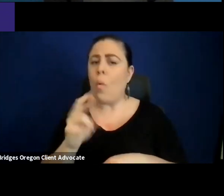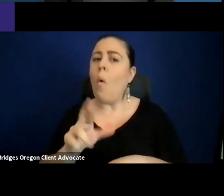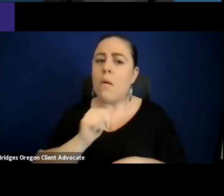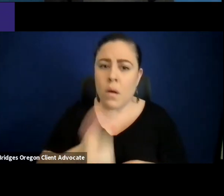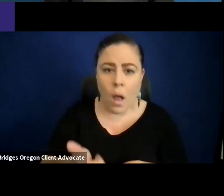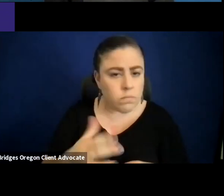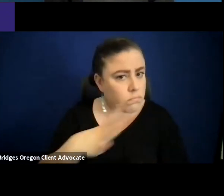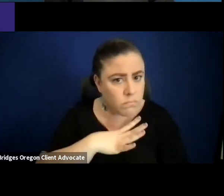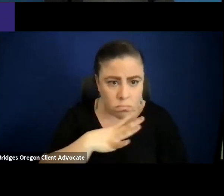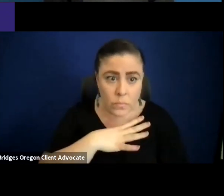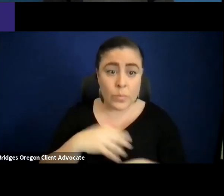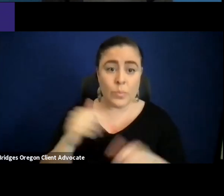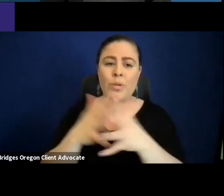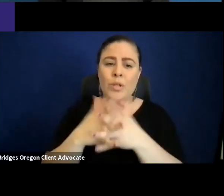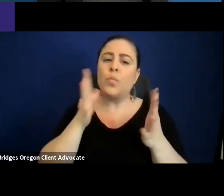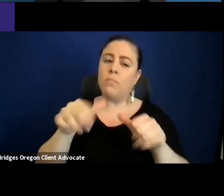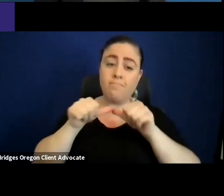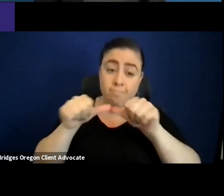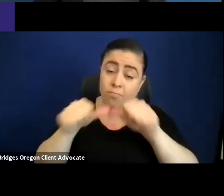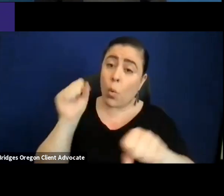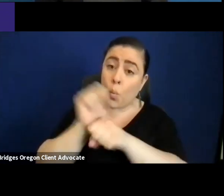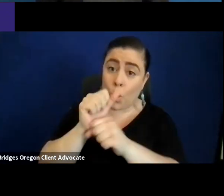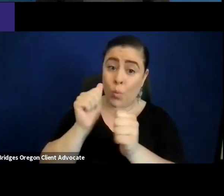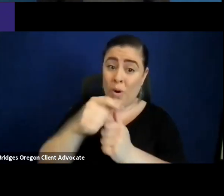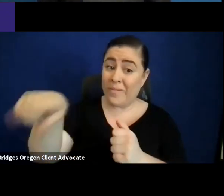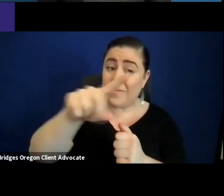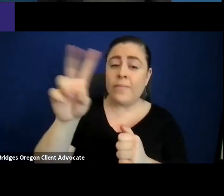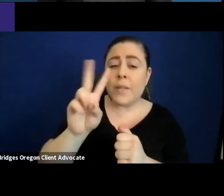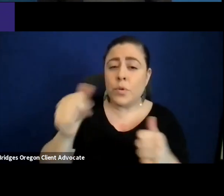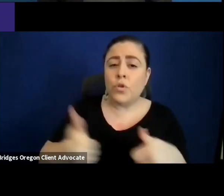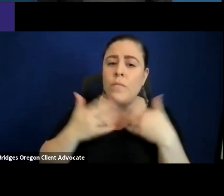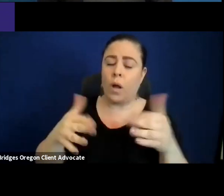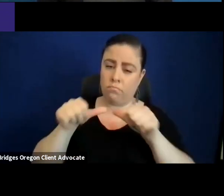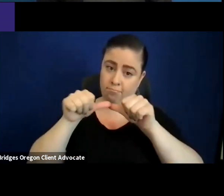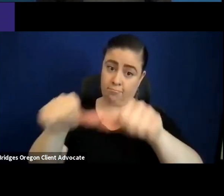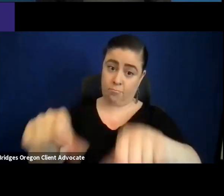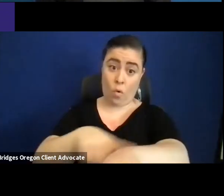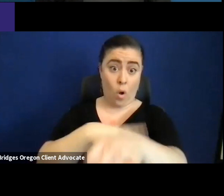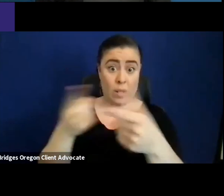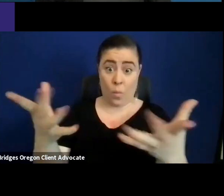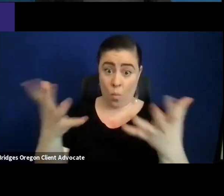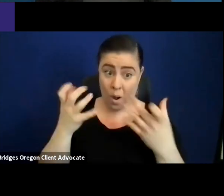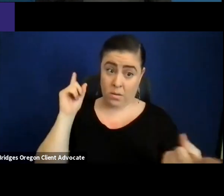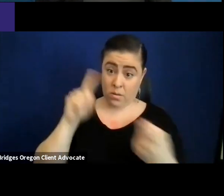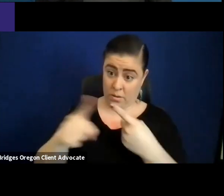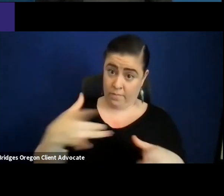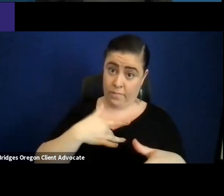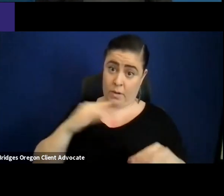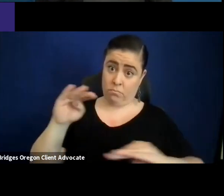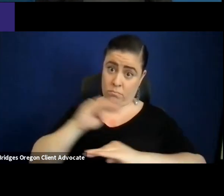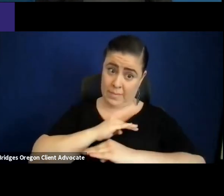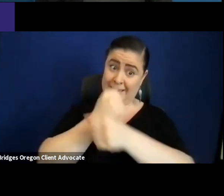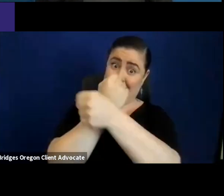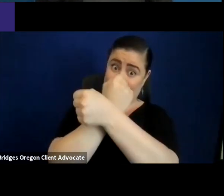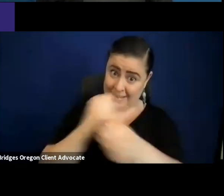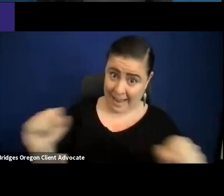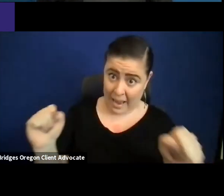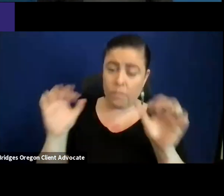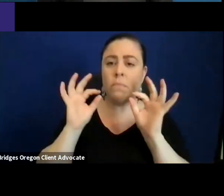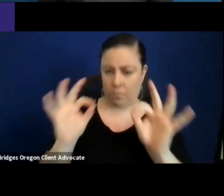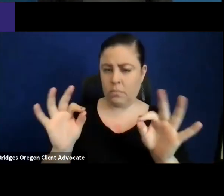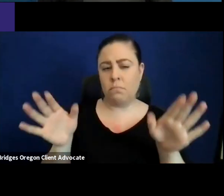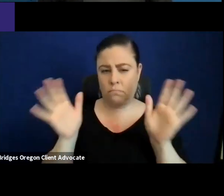want to leave the abuser or not, it doesn't matter. Bridges will continue to work with the victims and survivors as long as they want until they